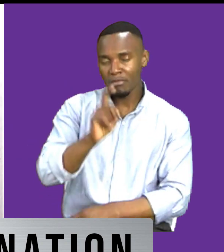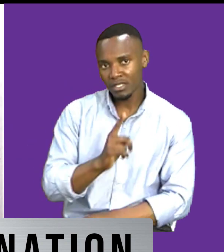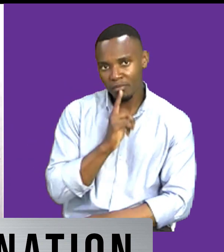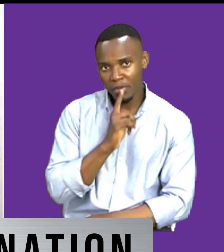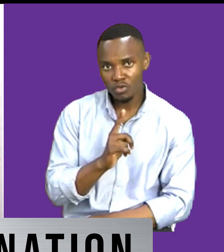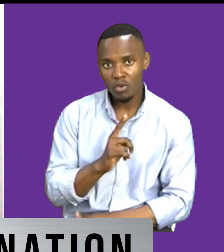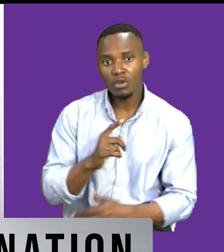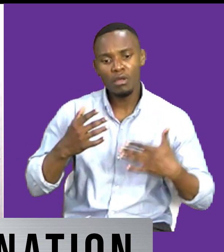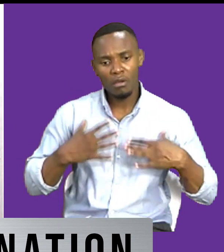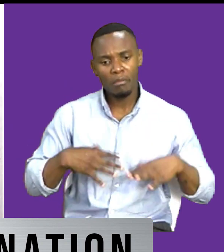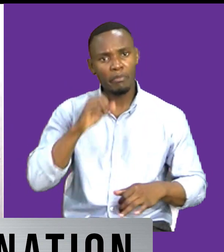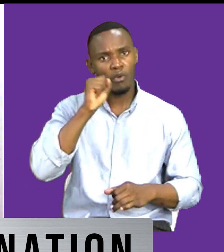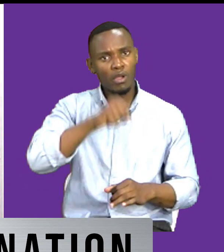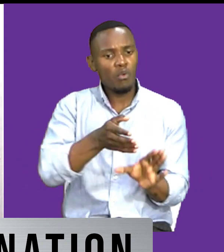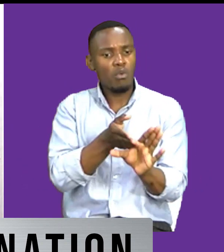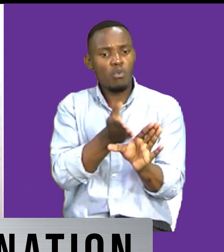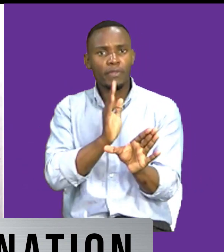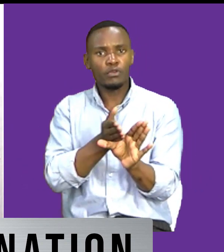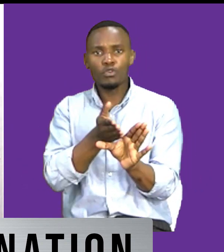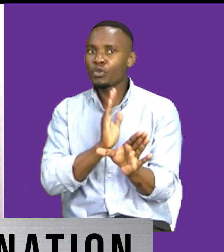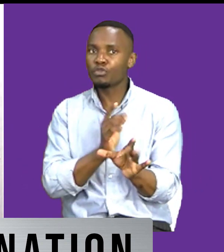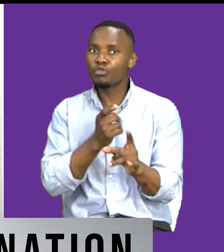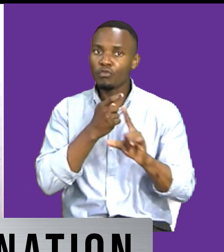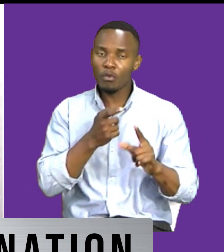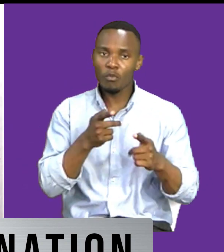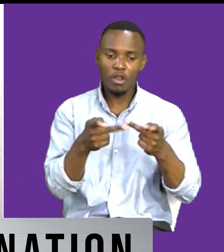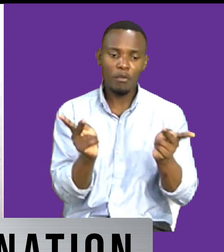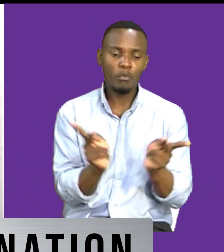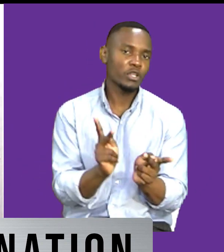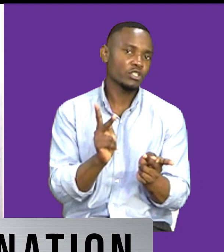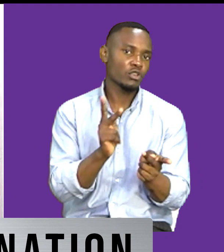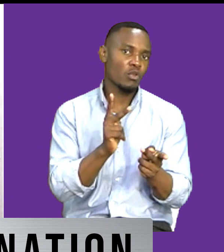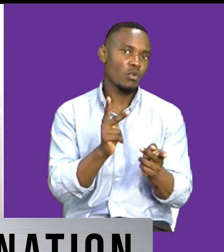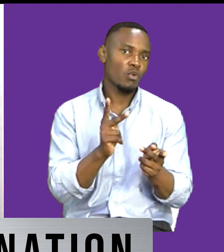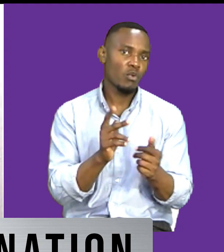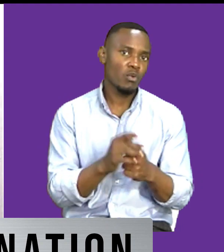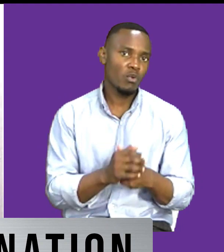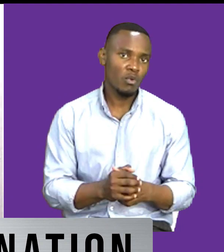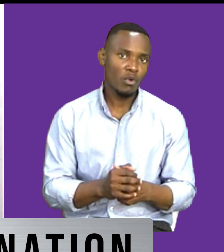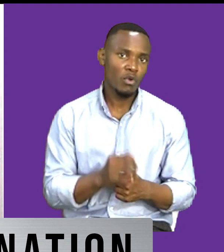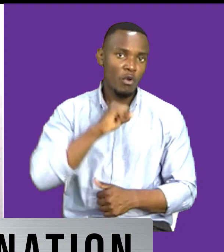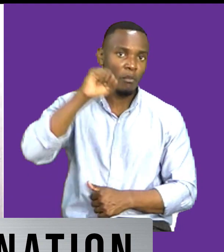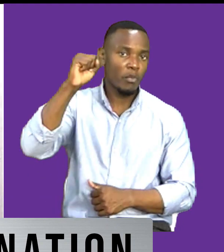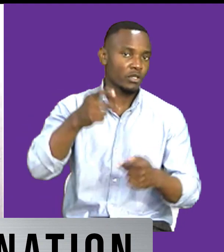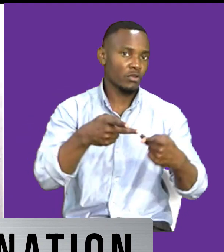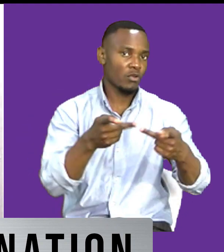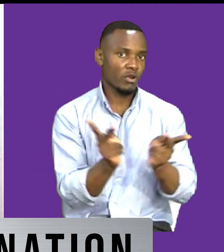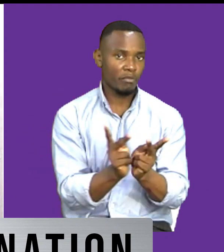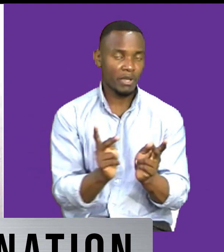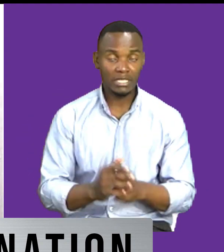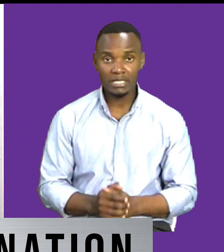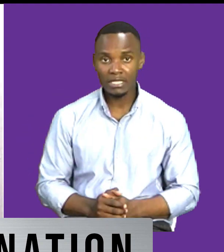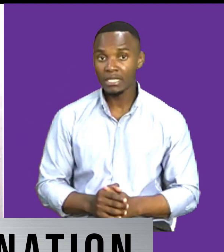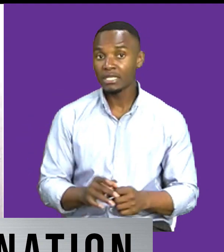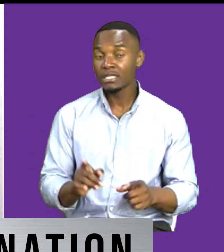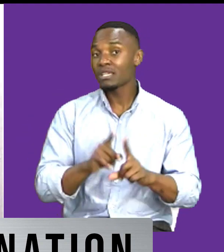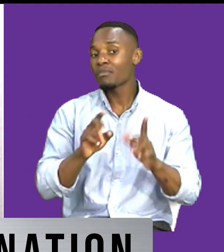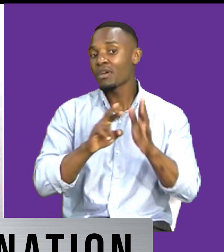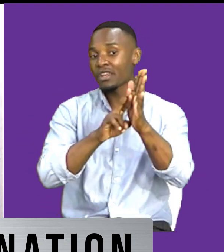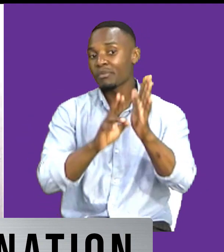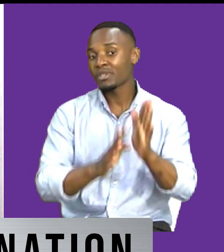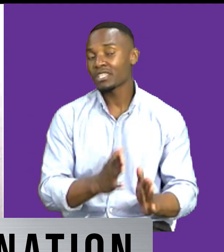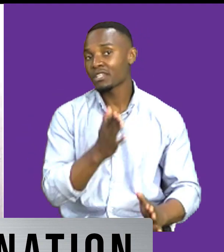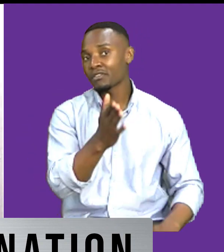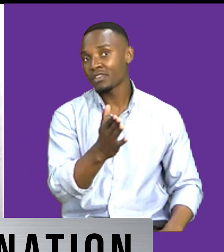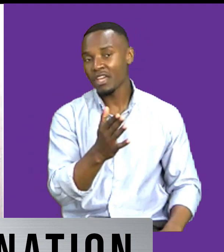remove themselves from political parties willingly. And this is a situation where you find that those representatives feel that they've